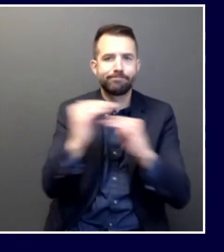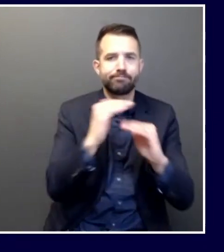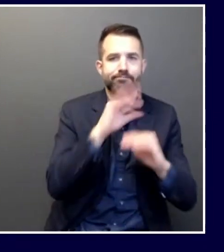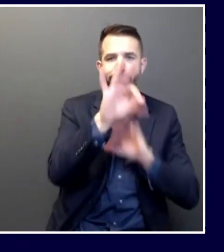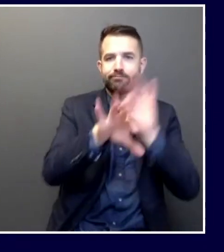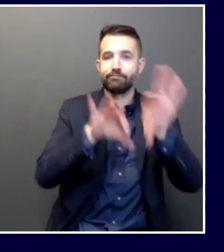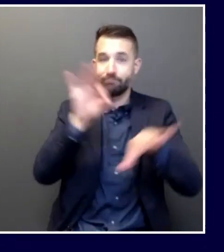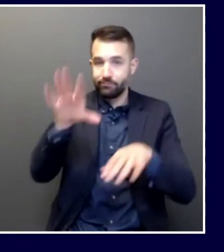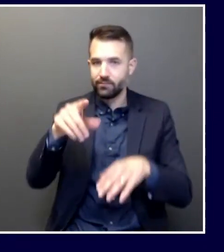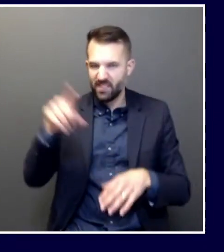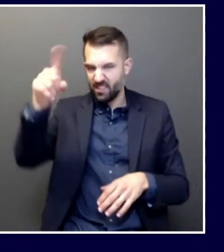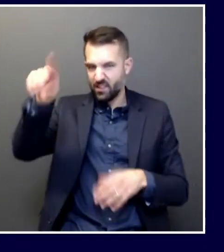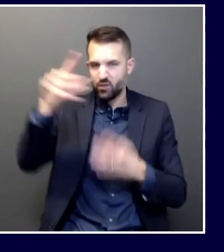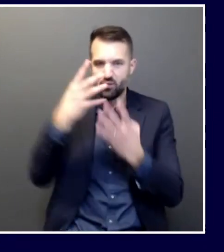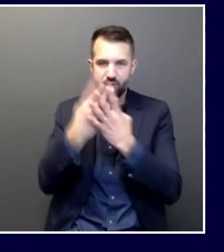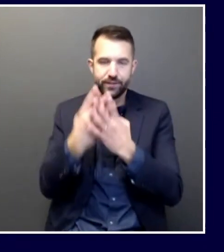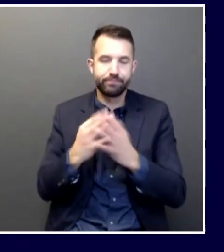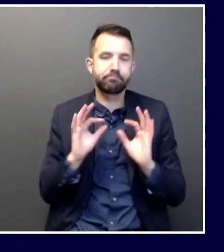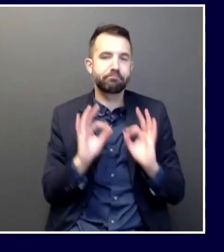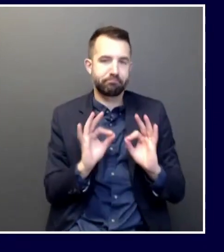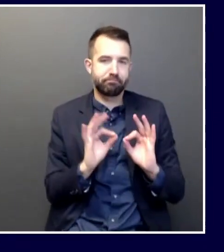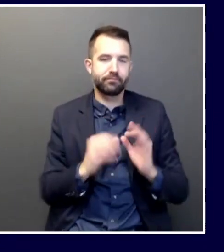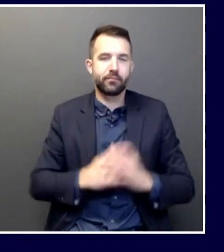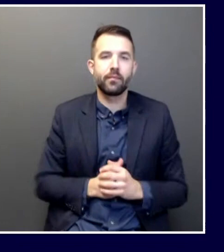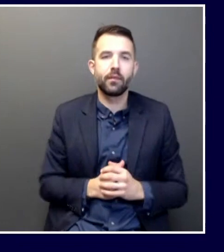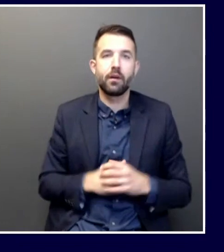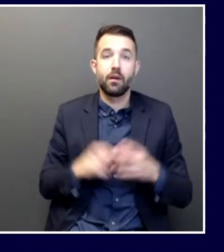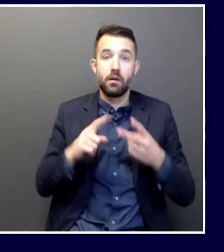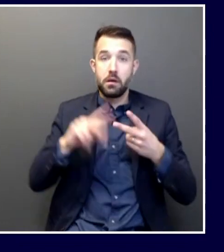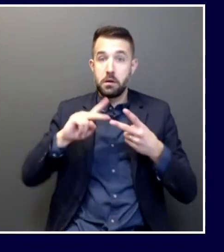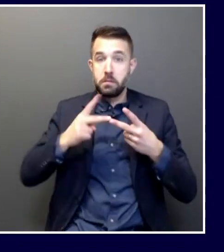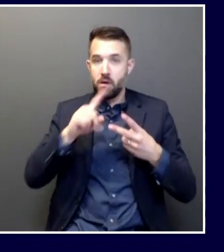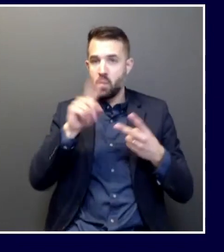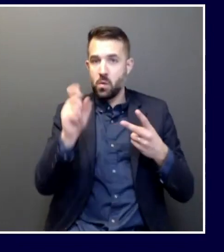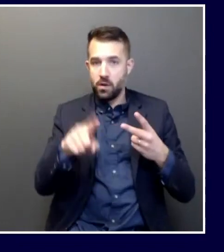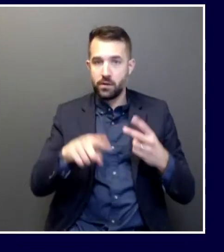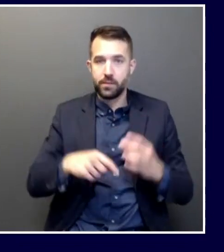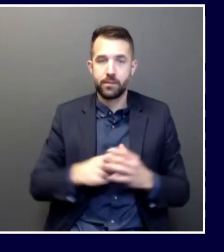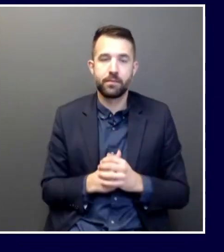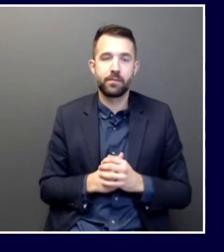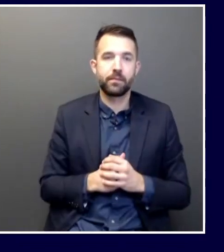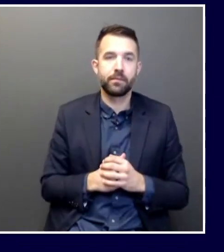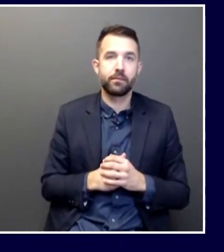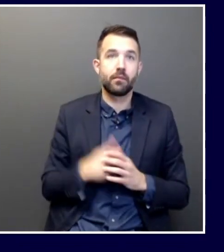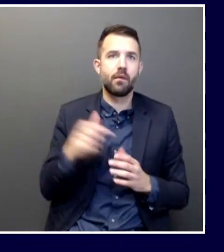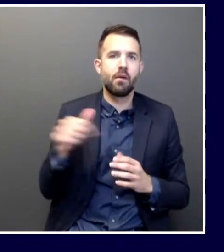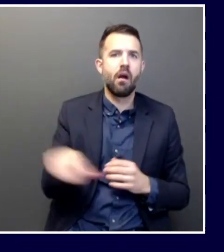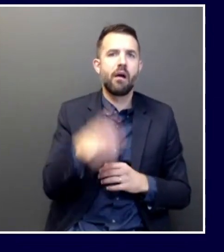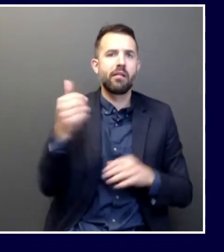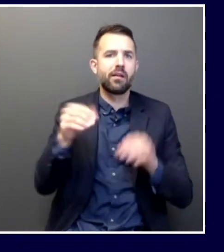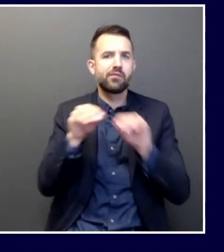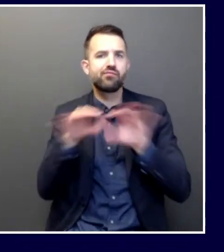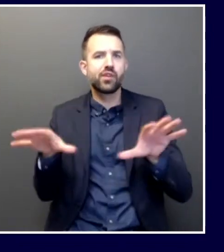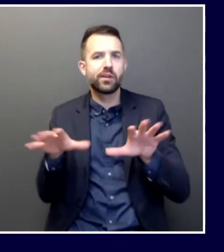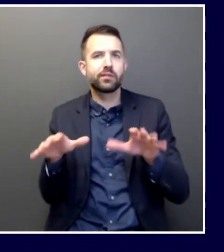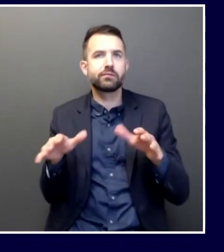Thank you. And my second question is, are there any other outbreaks currently within Aroostook